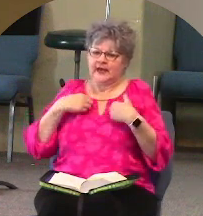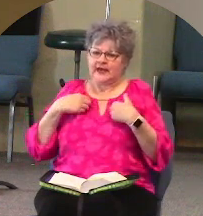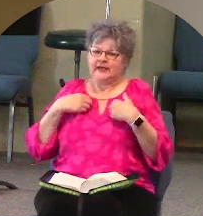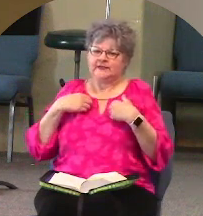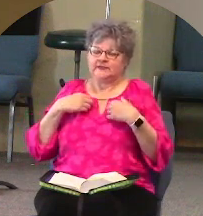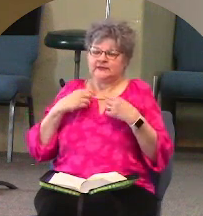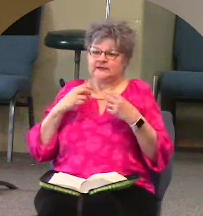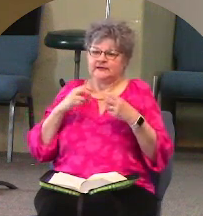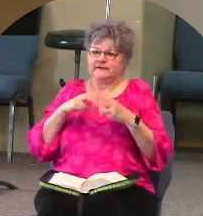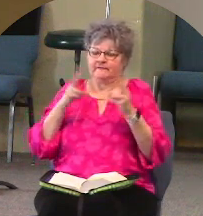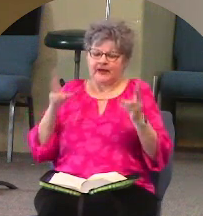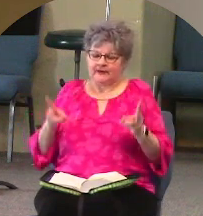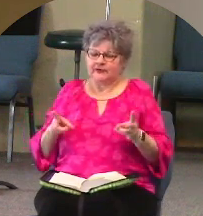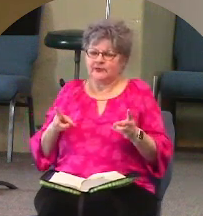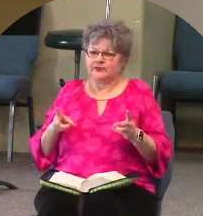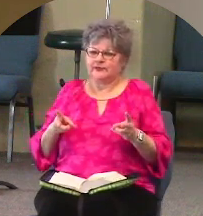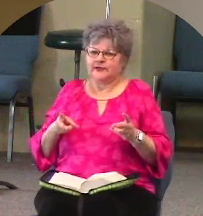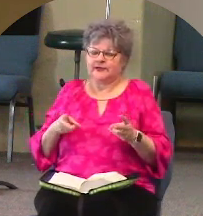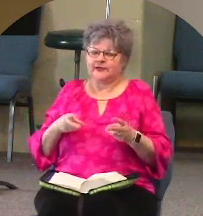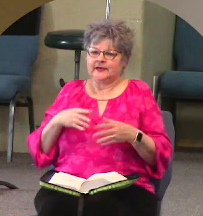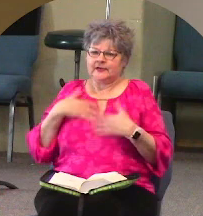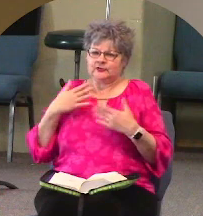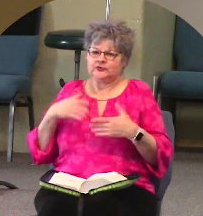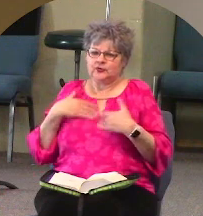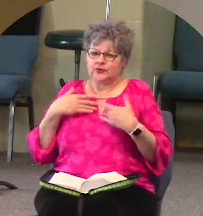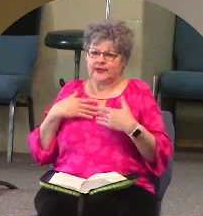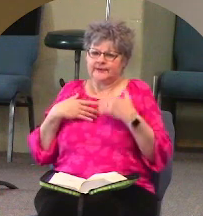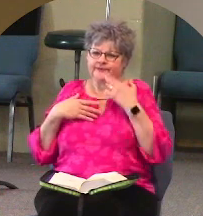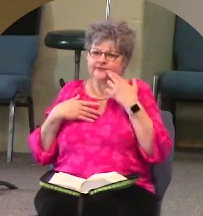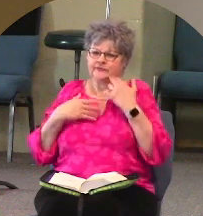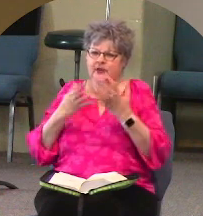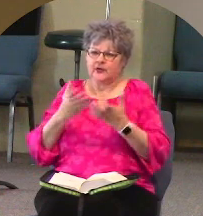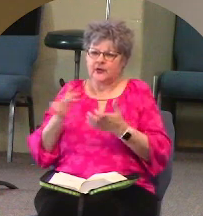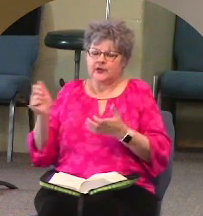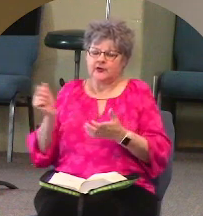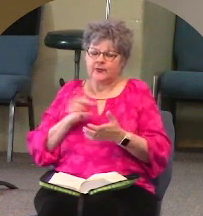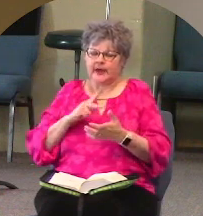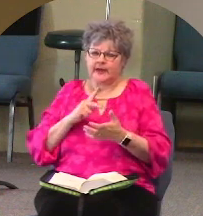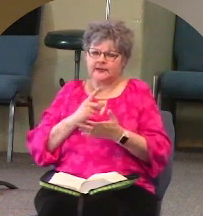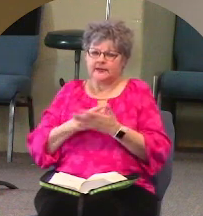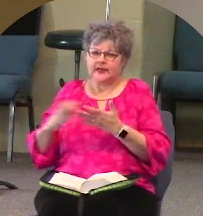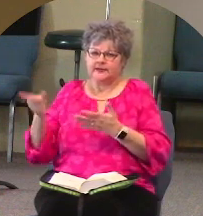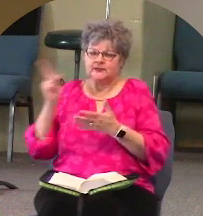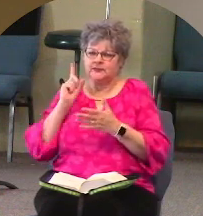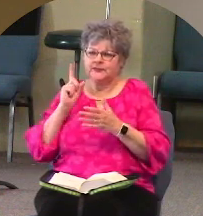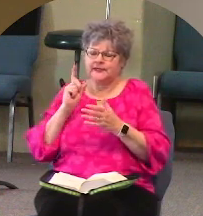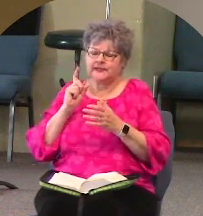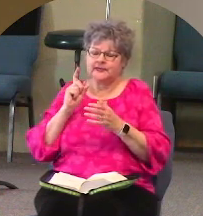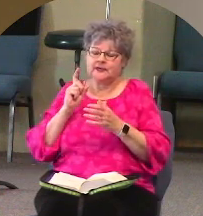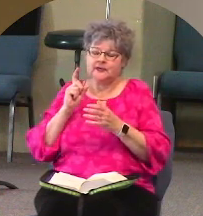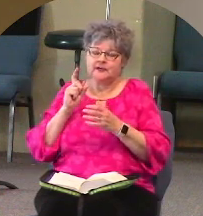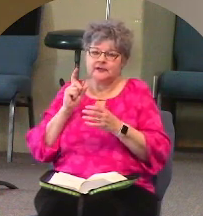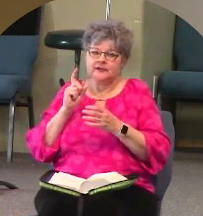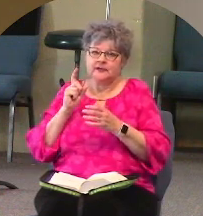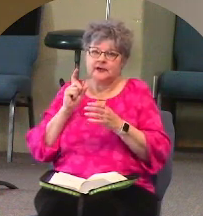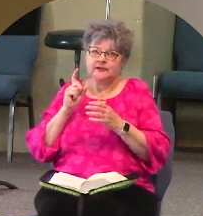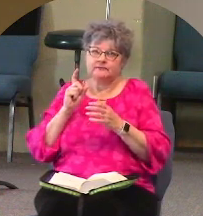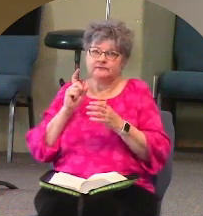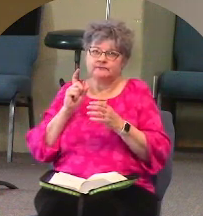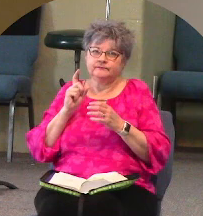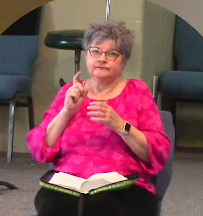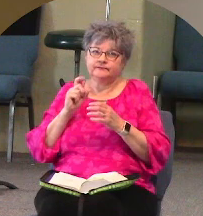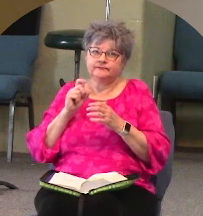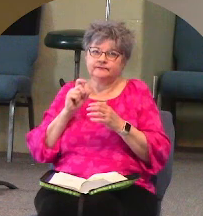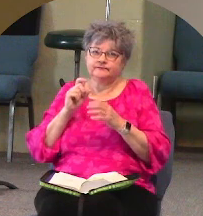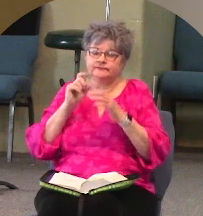joy. I again want to go back to last Saturday at the memorial service for Lee.